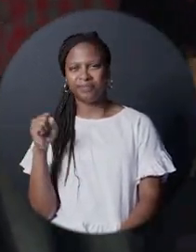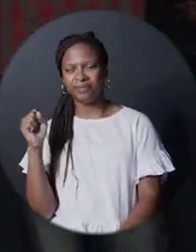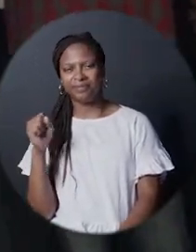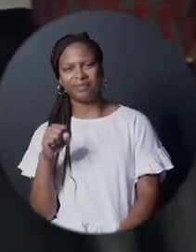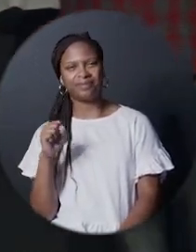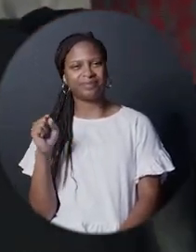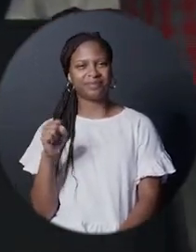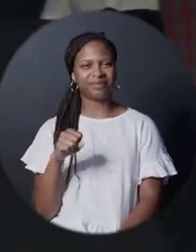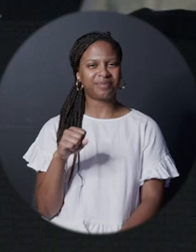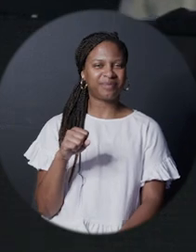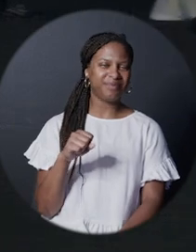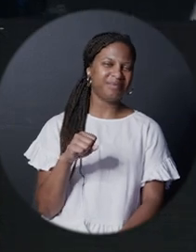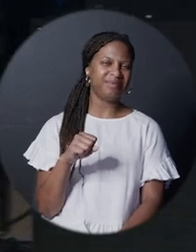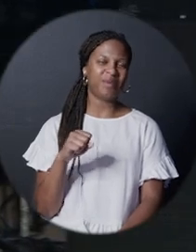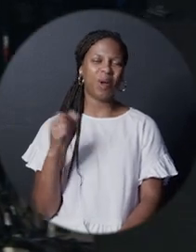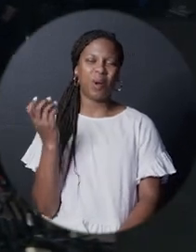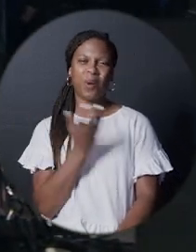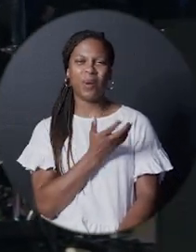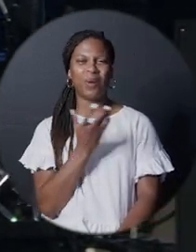Yes.